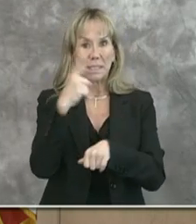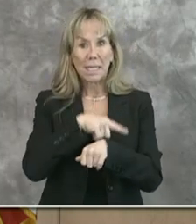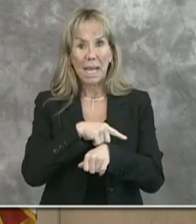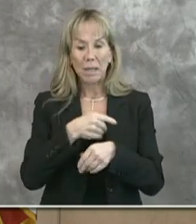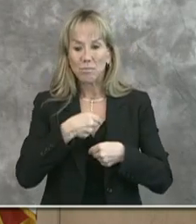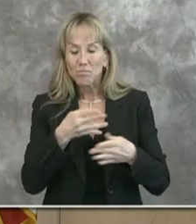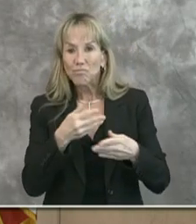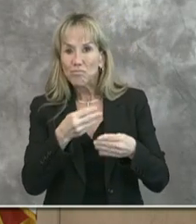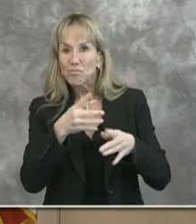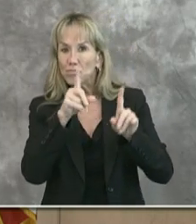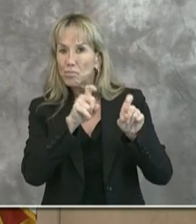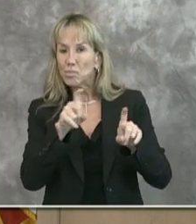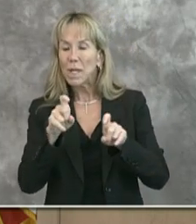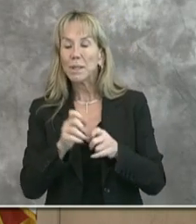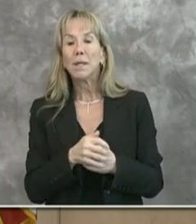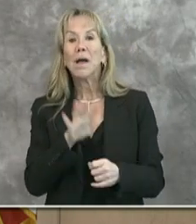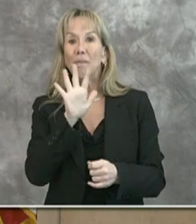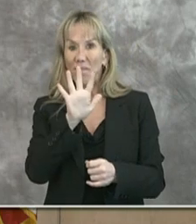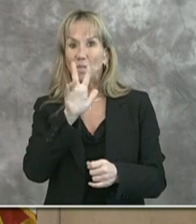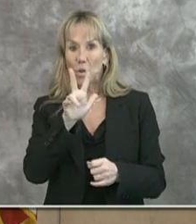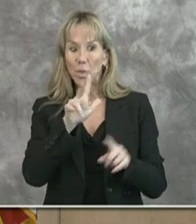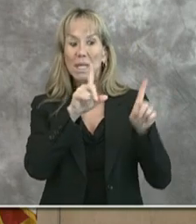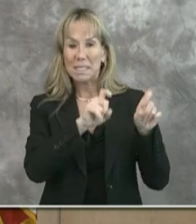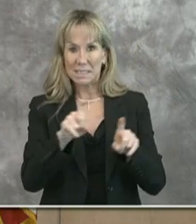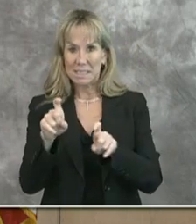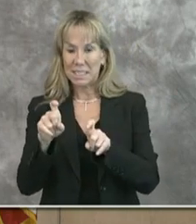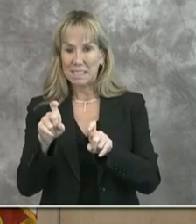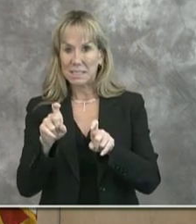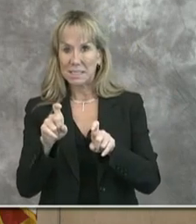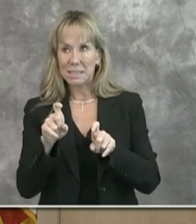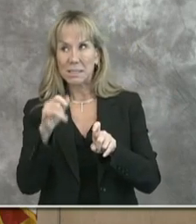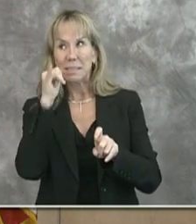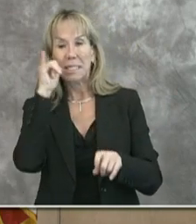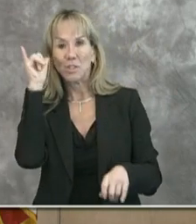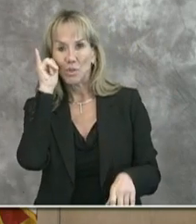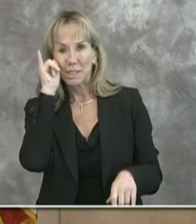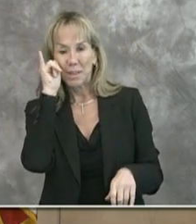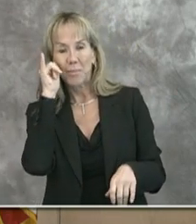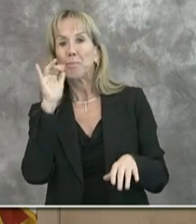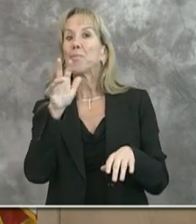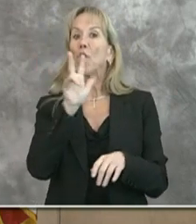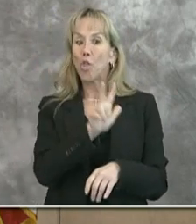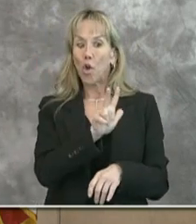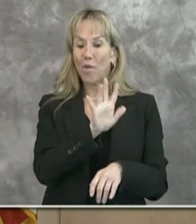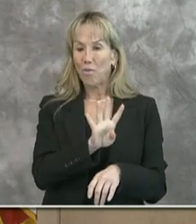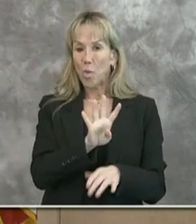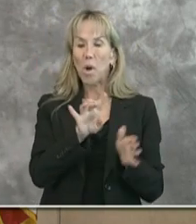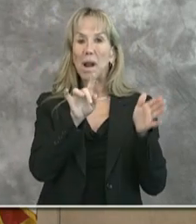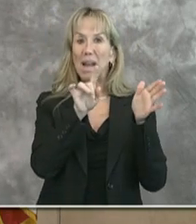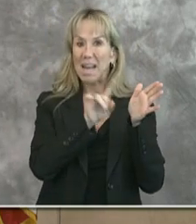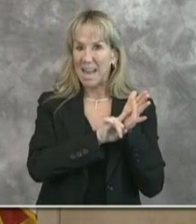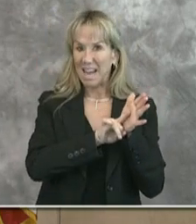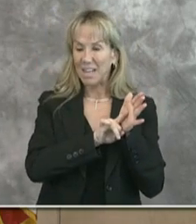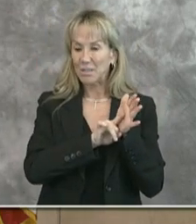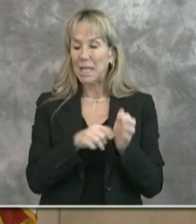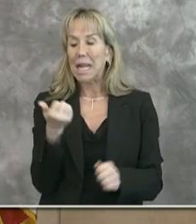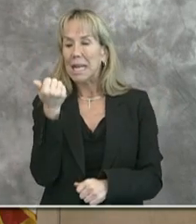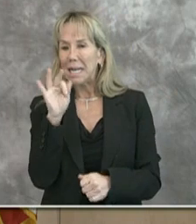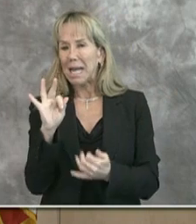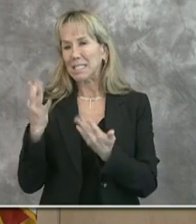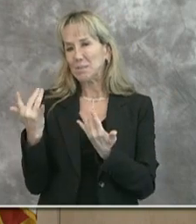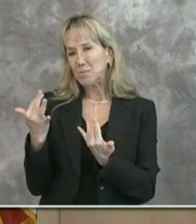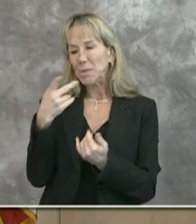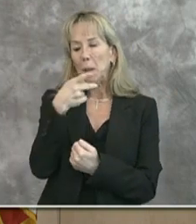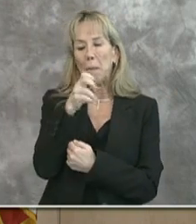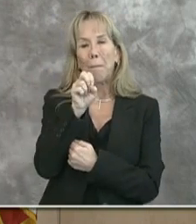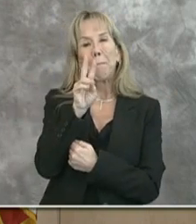begin to get moving. 53 tests were conducted yesterday. 34 of those were negative, 19 are pending. Pending just